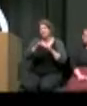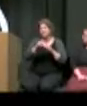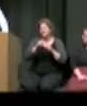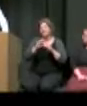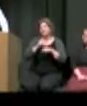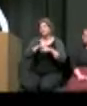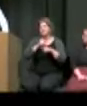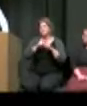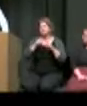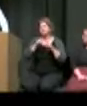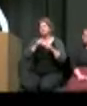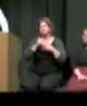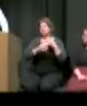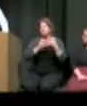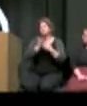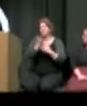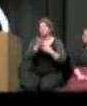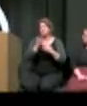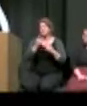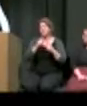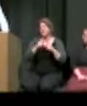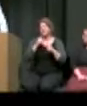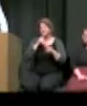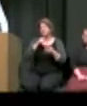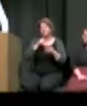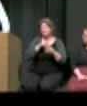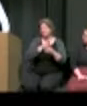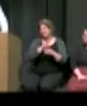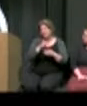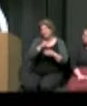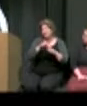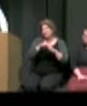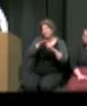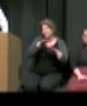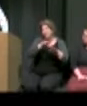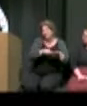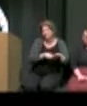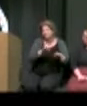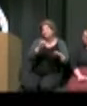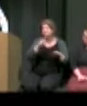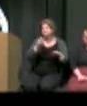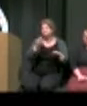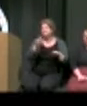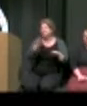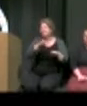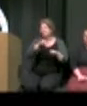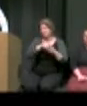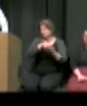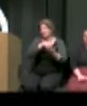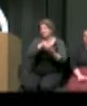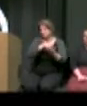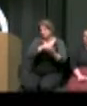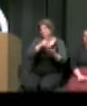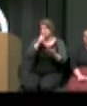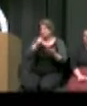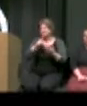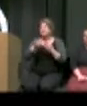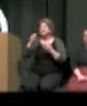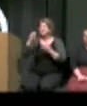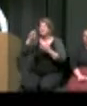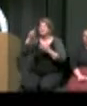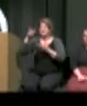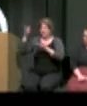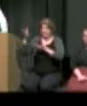past it and get up there and start dredging in the shallower area. So you can see us loading in some sand